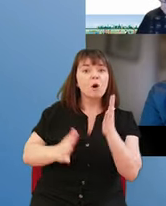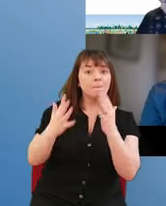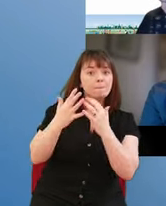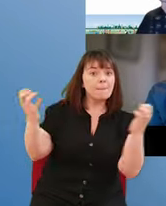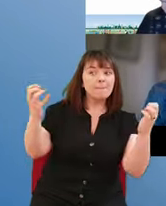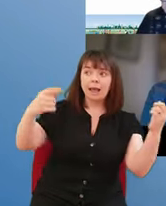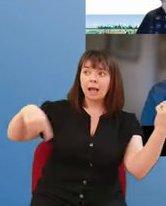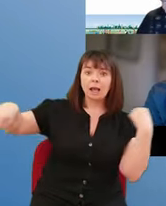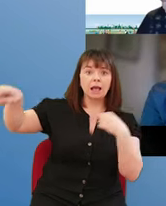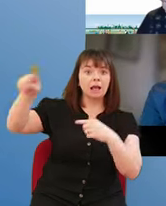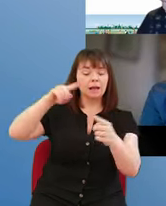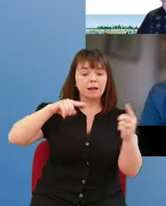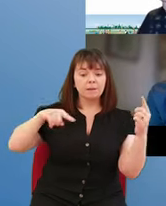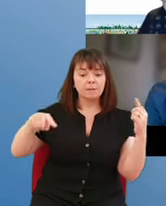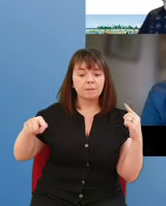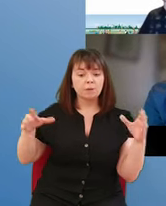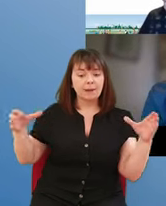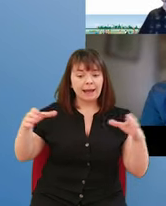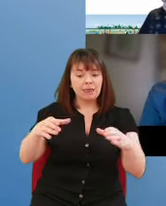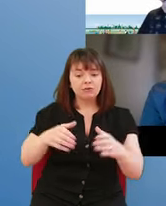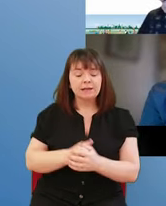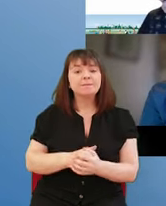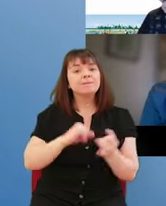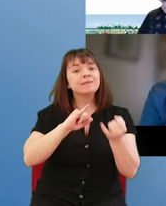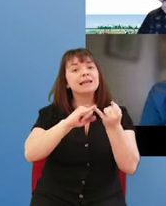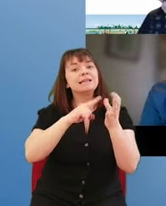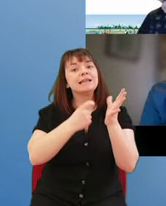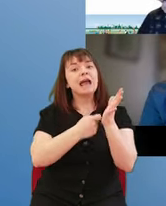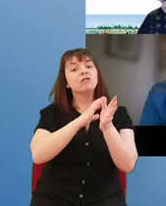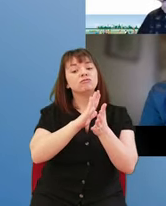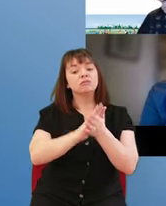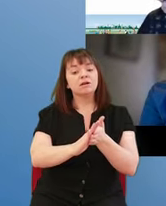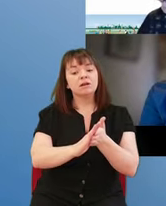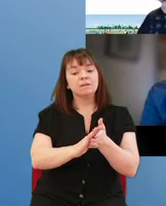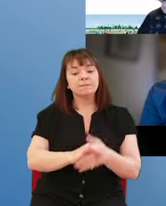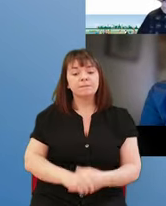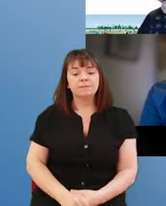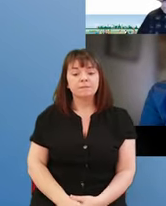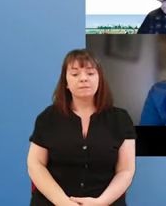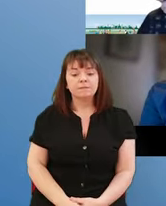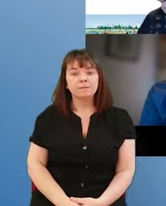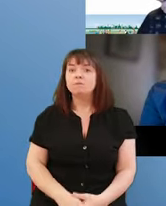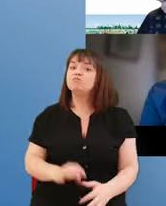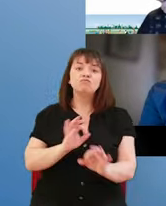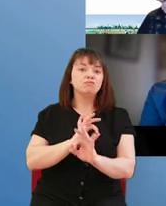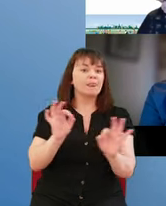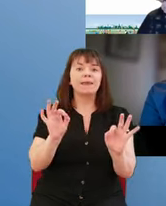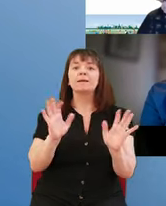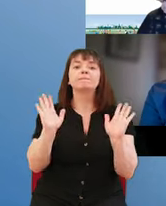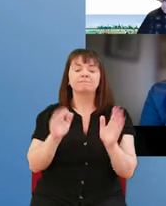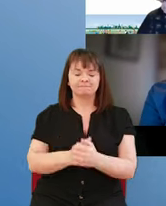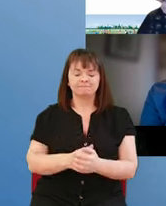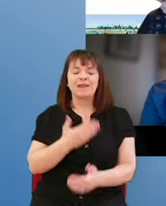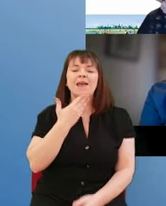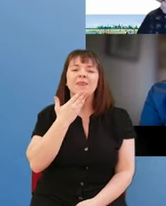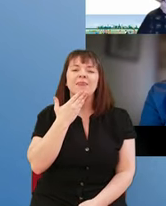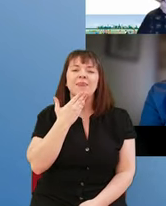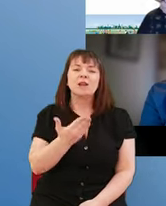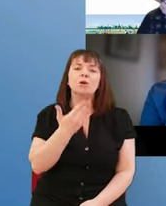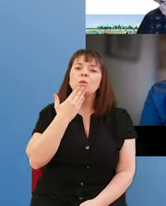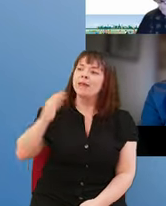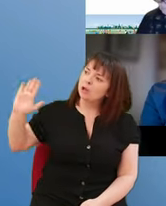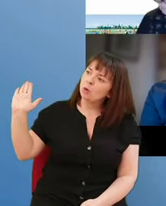much for your time this afternoon. And we are meeting again in March. So I look forward